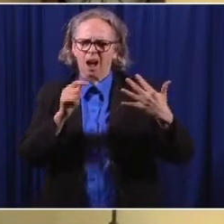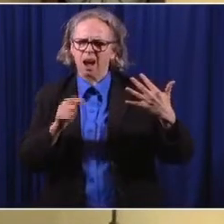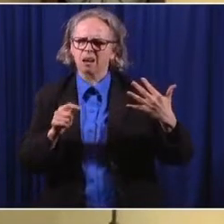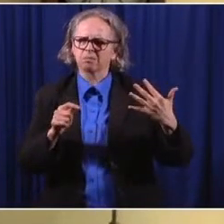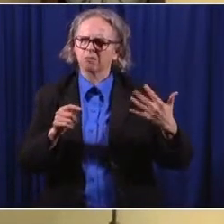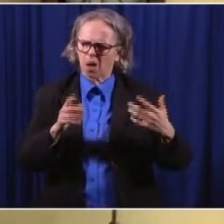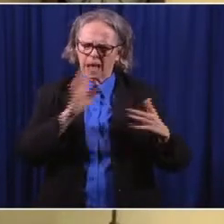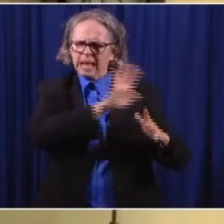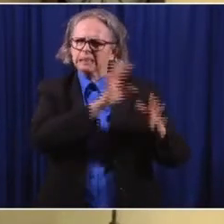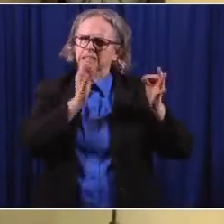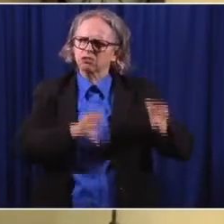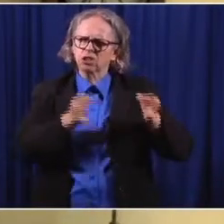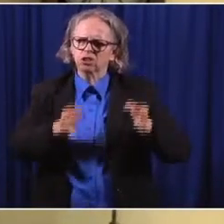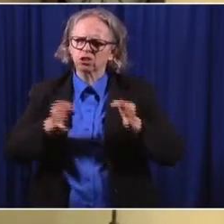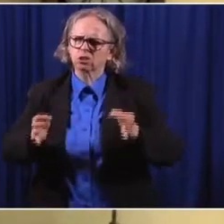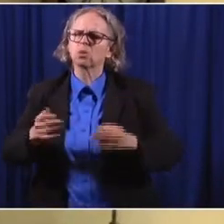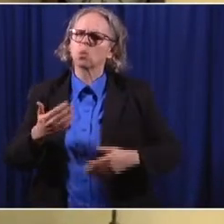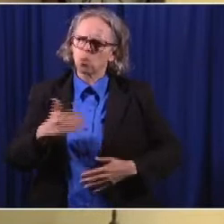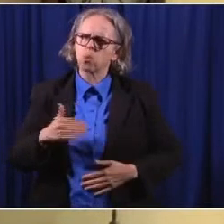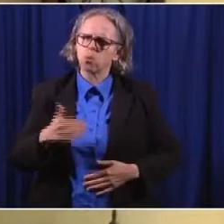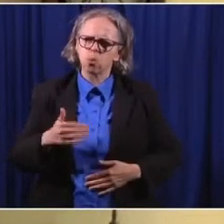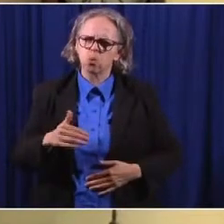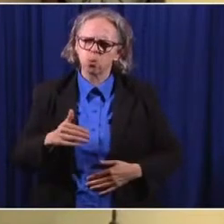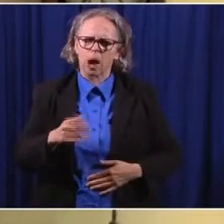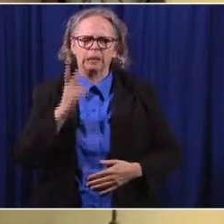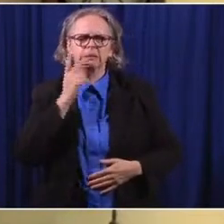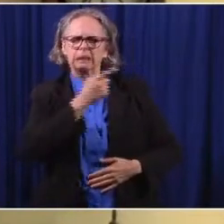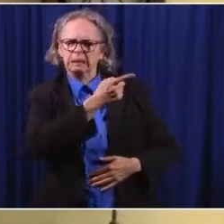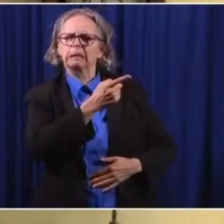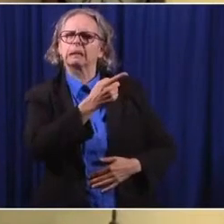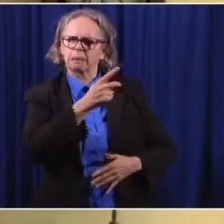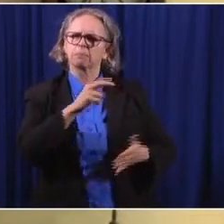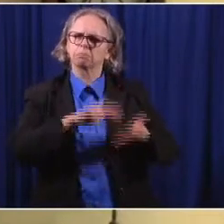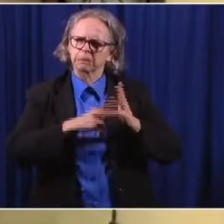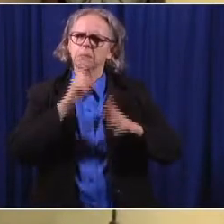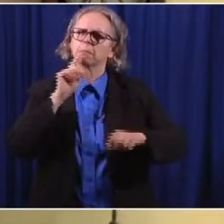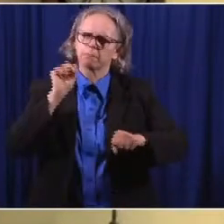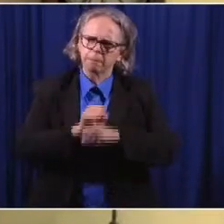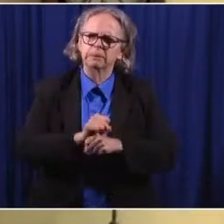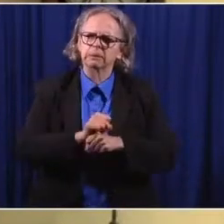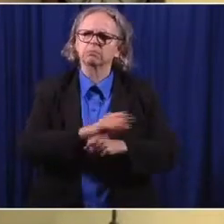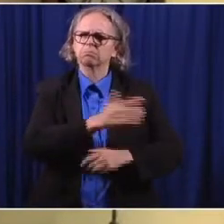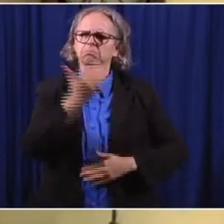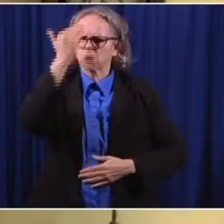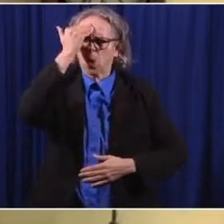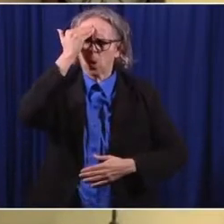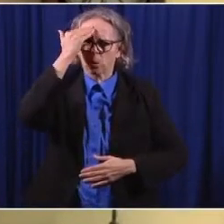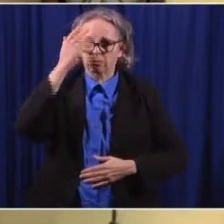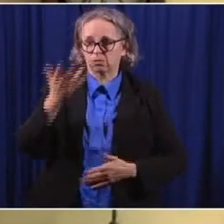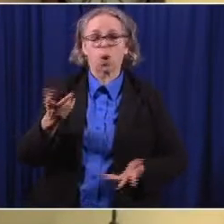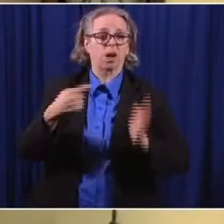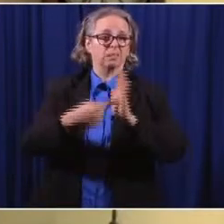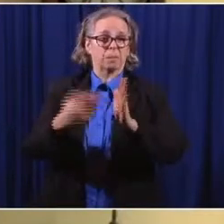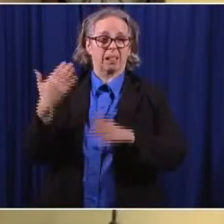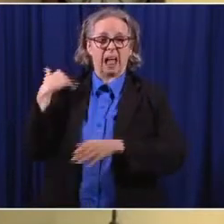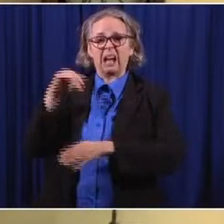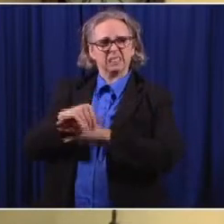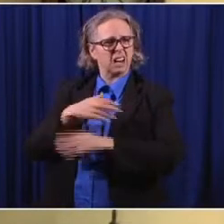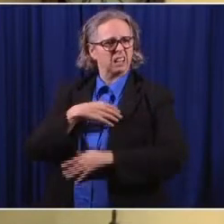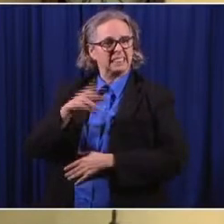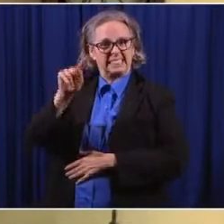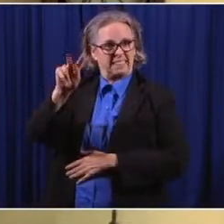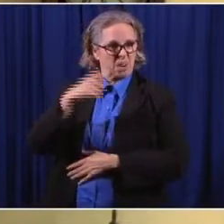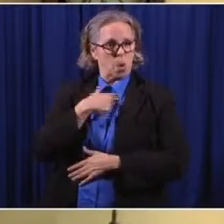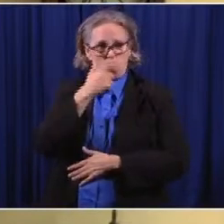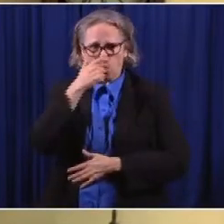he made. All I know is what I saw on TV last night in the brief time I was watching. The president said,